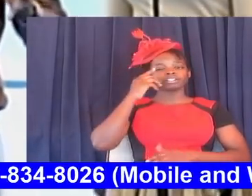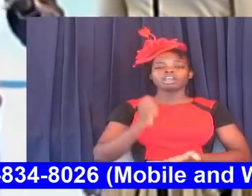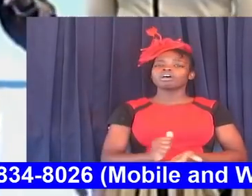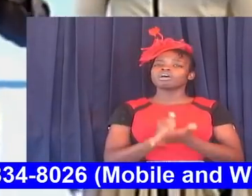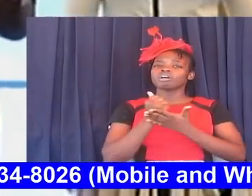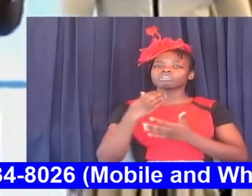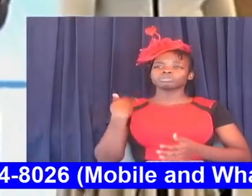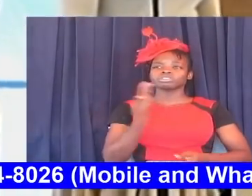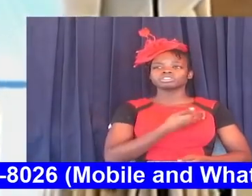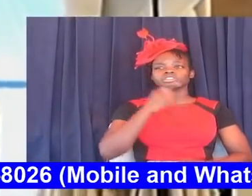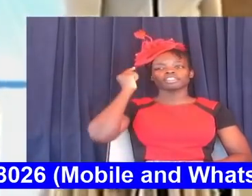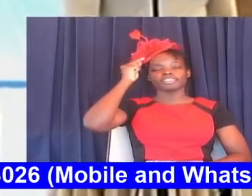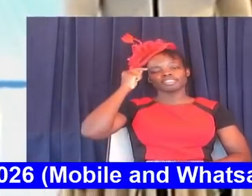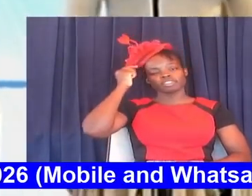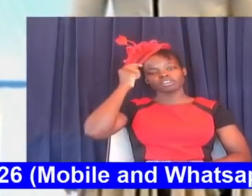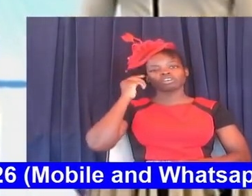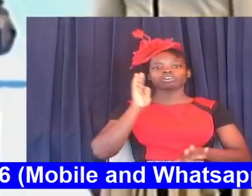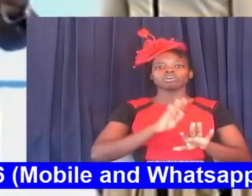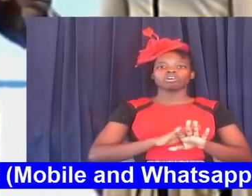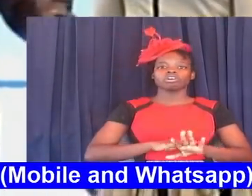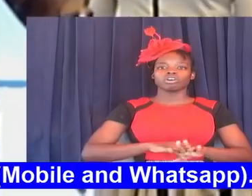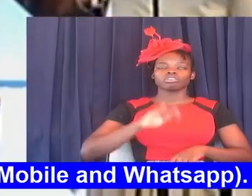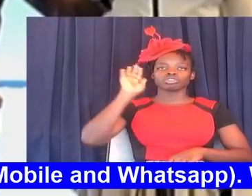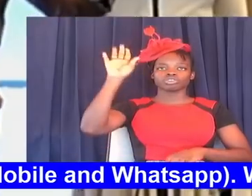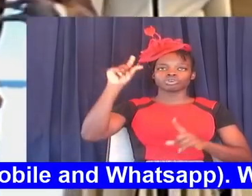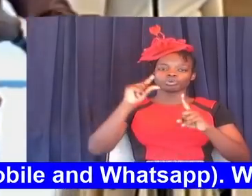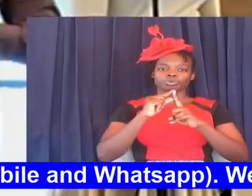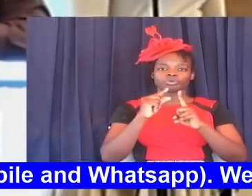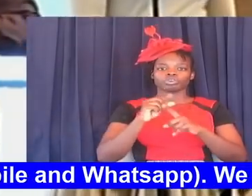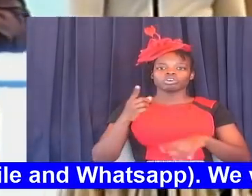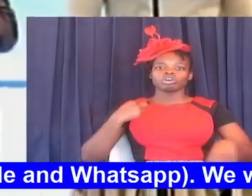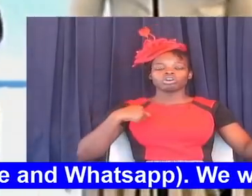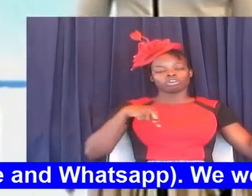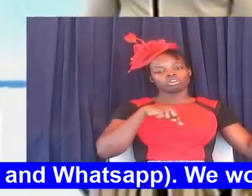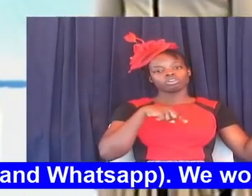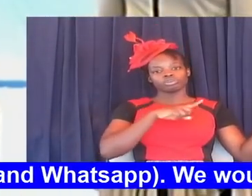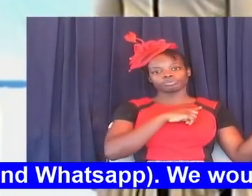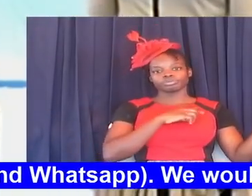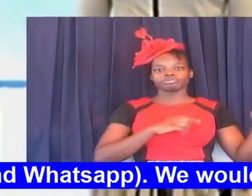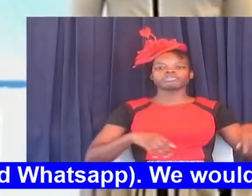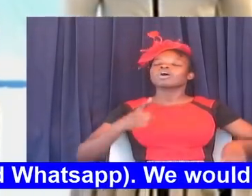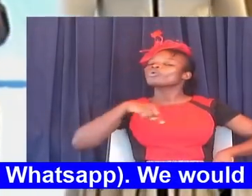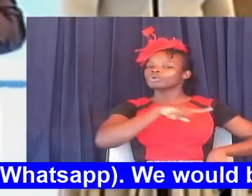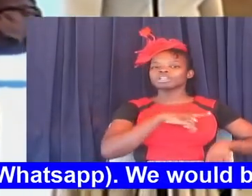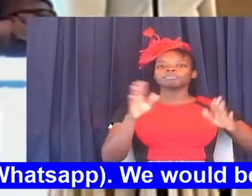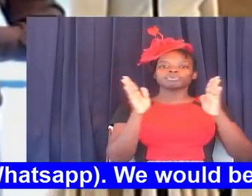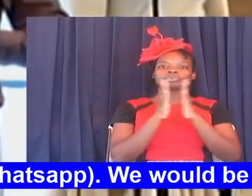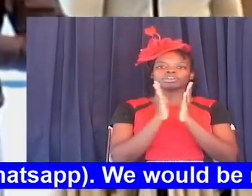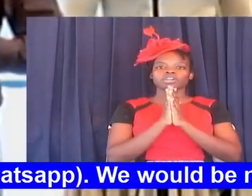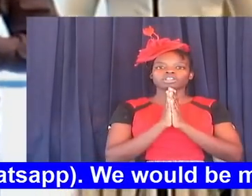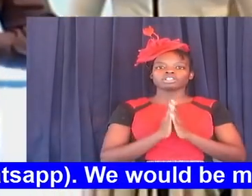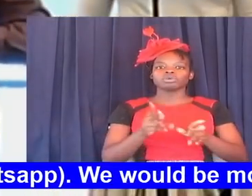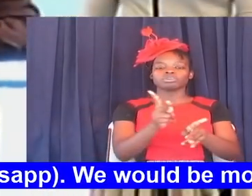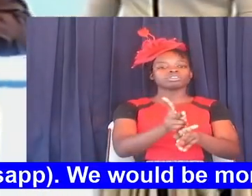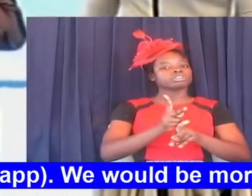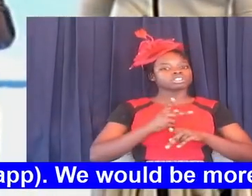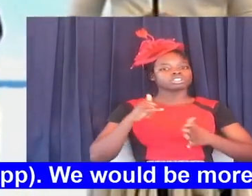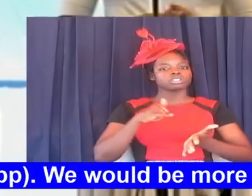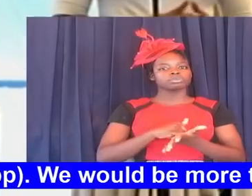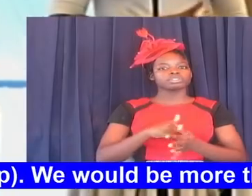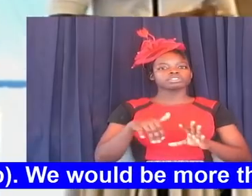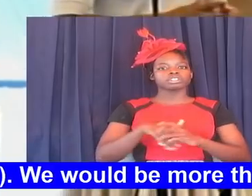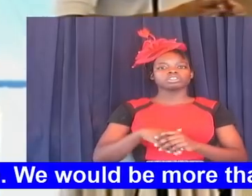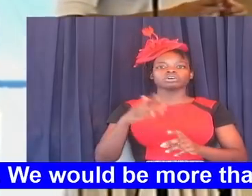words, oh Jesus. I pray, Lord, it will stay in our heart. We'll hide it in our heart that we might not